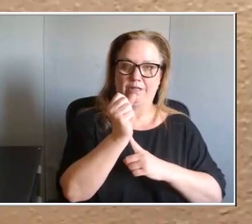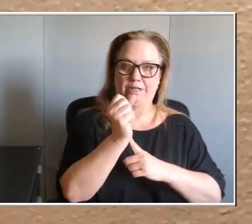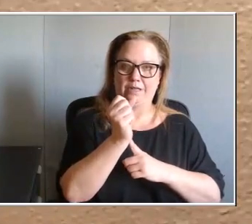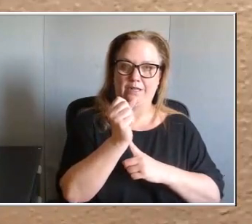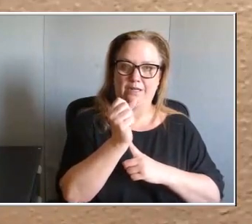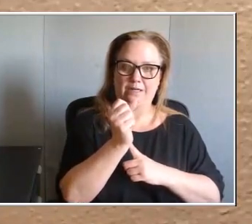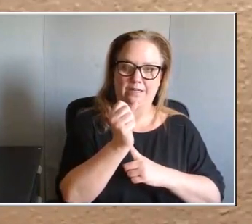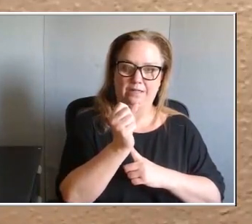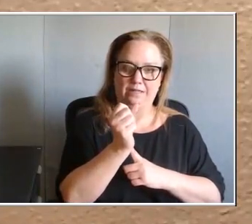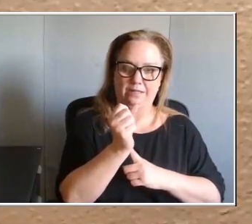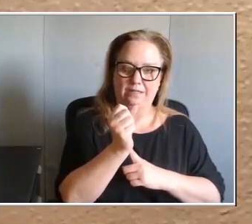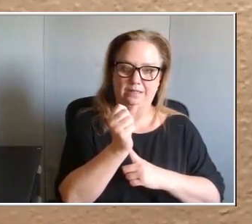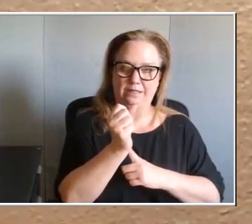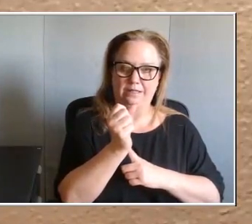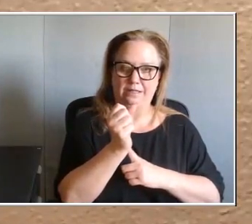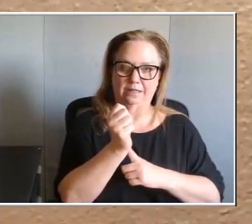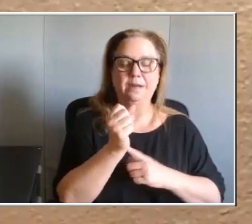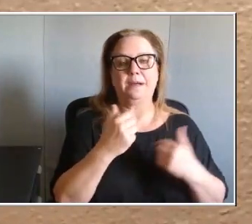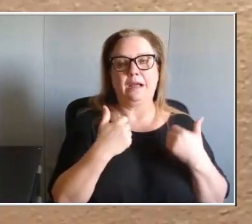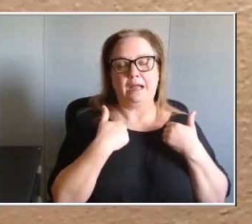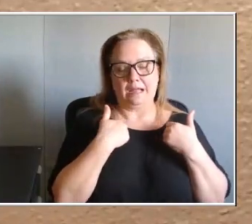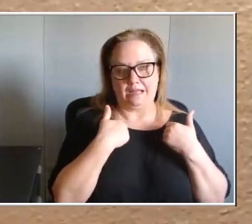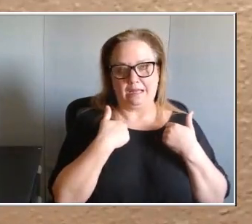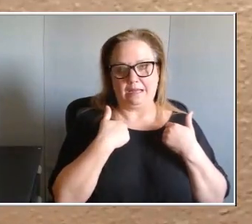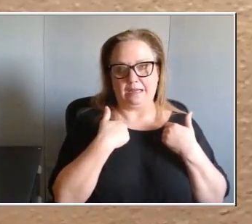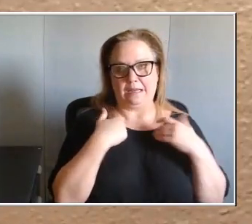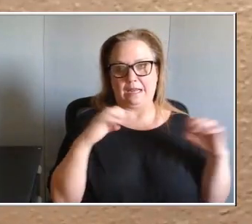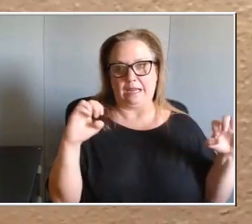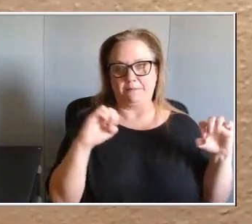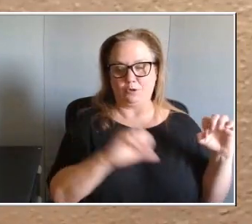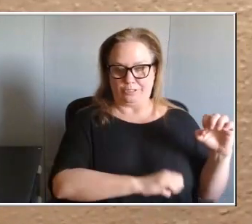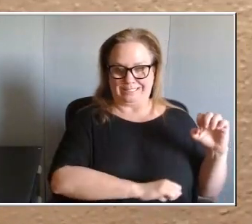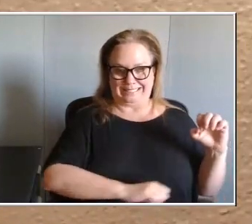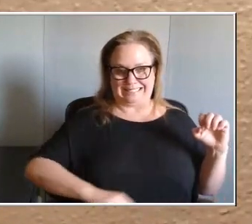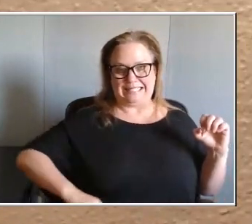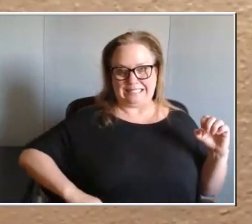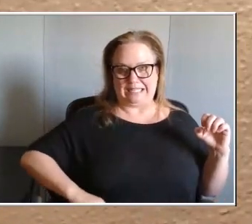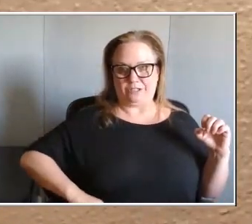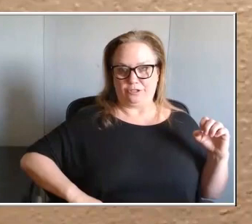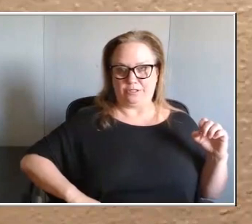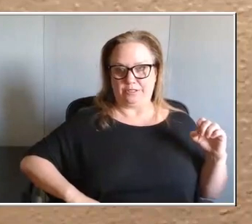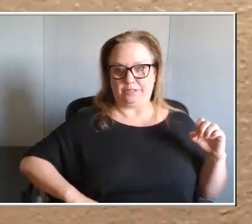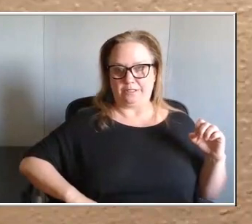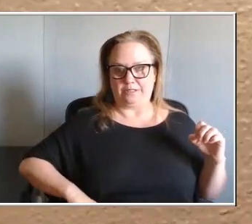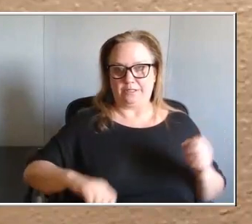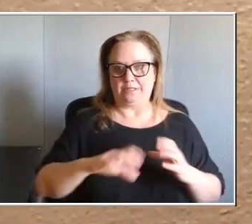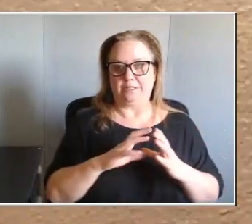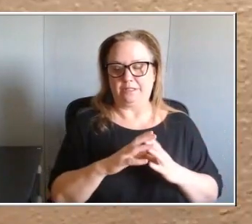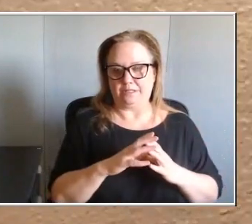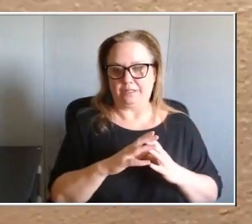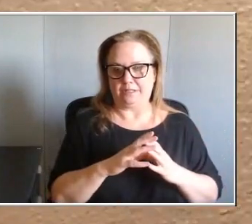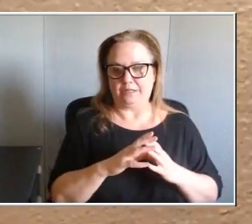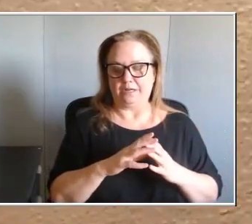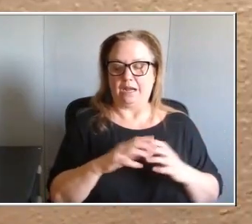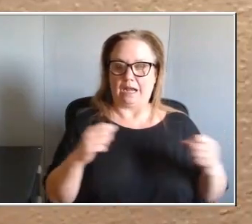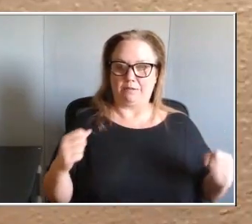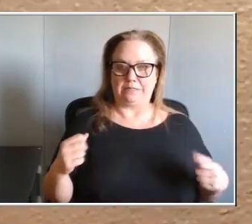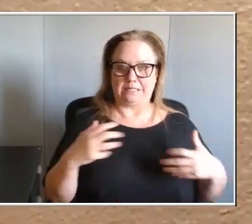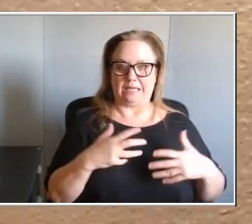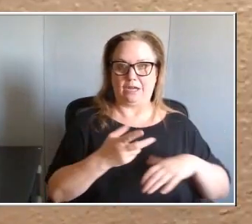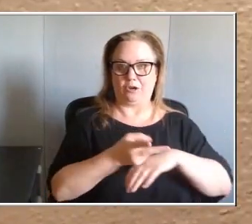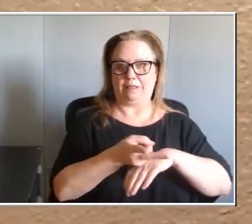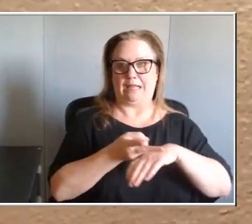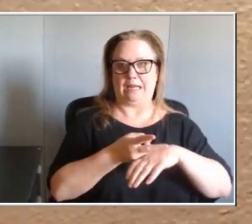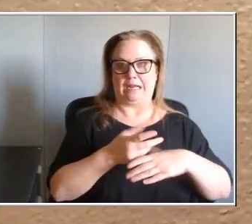Actually, I had a emergency C-section, and I was even scared laying